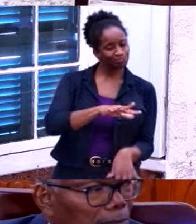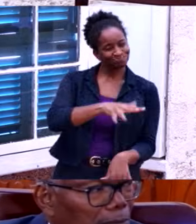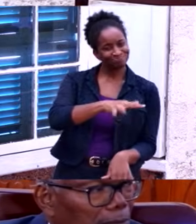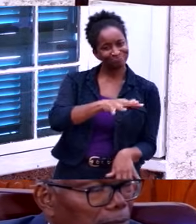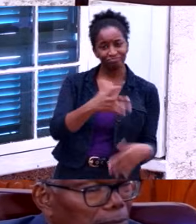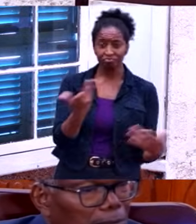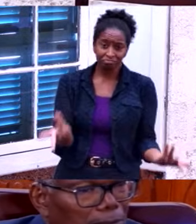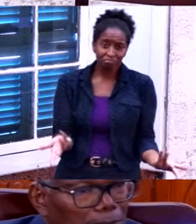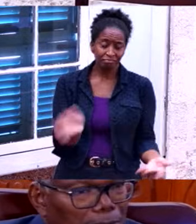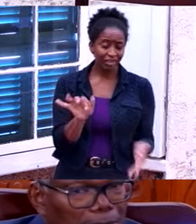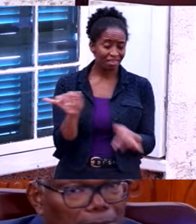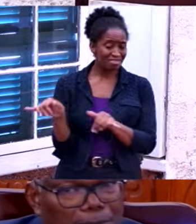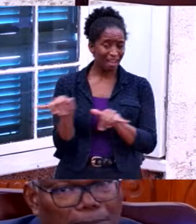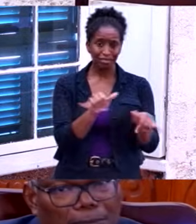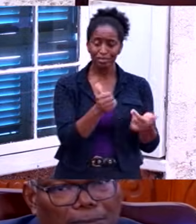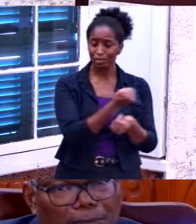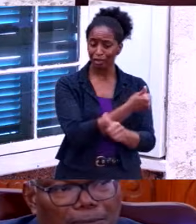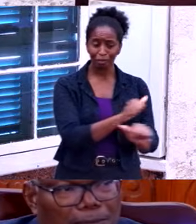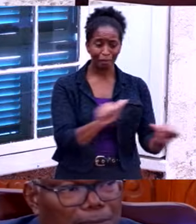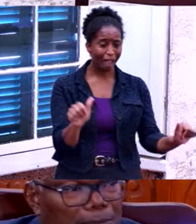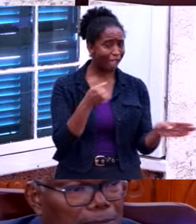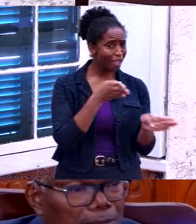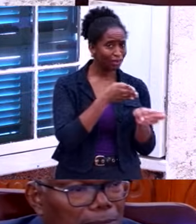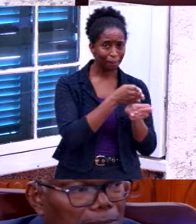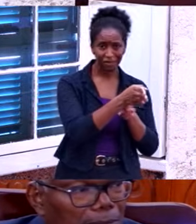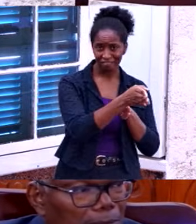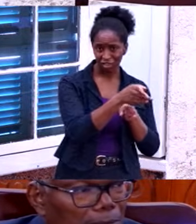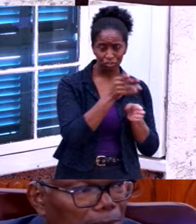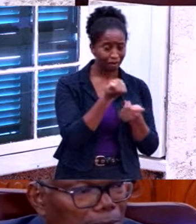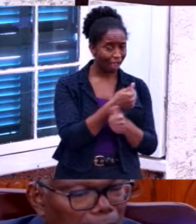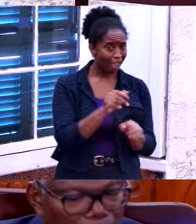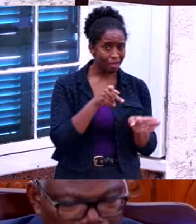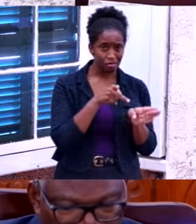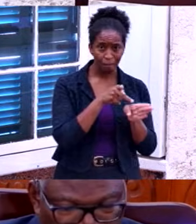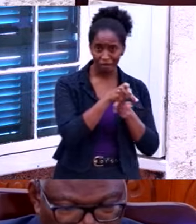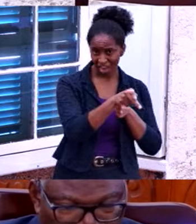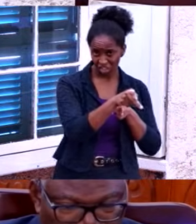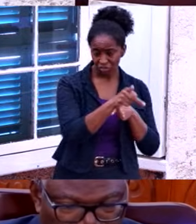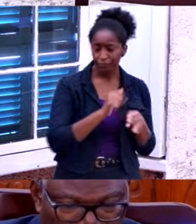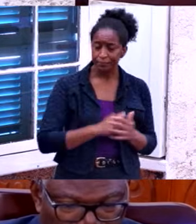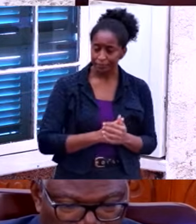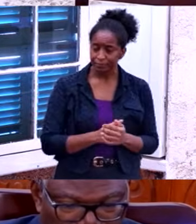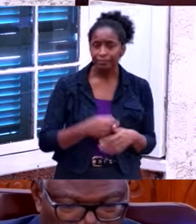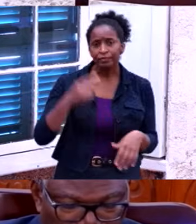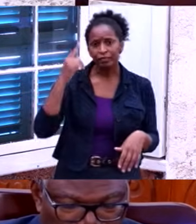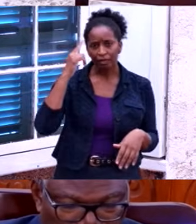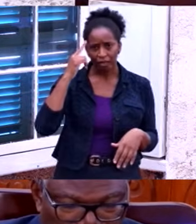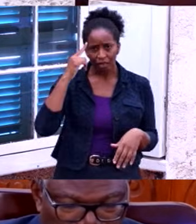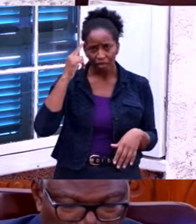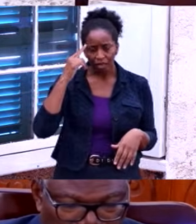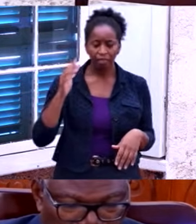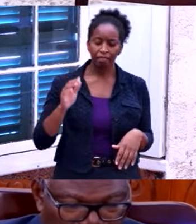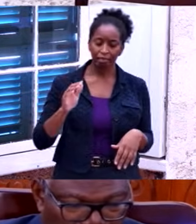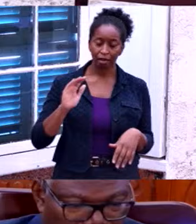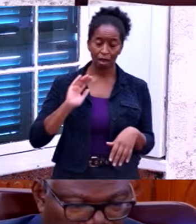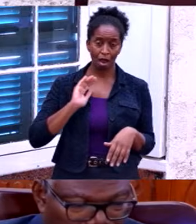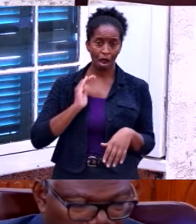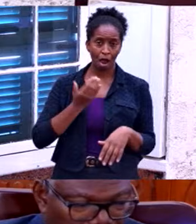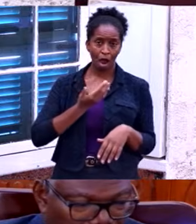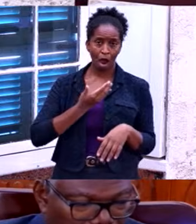profession. But by and large, I think that our judicial system is one that is respected, and long may it so remain.